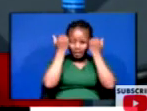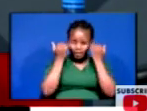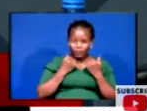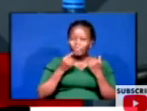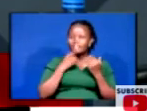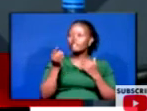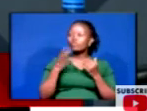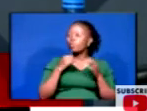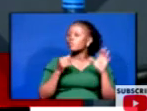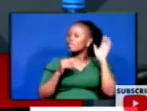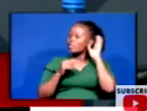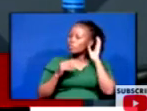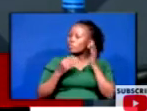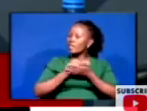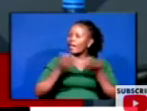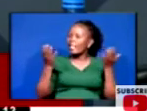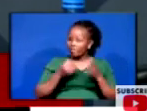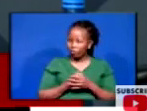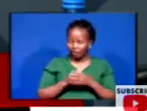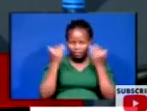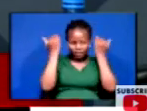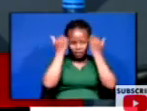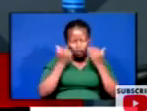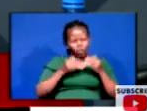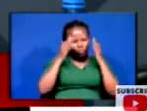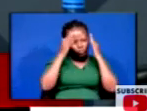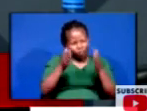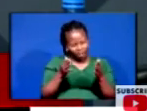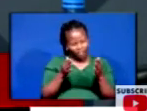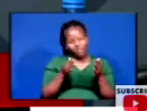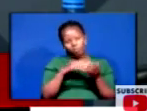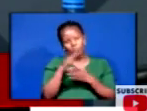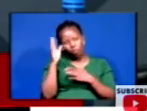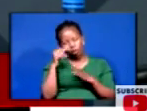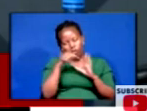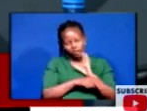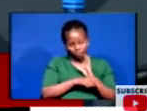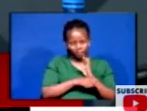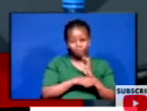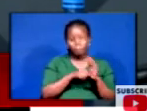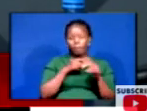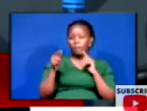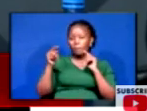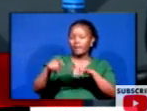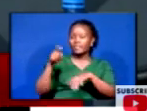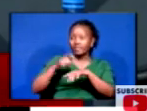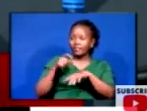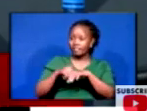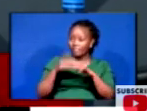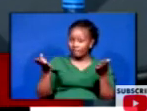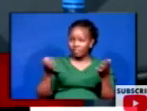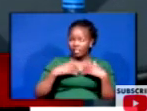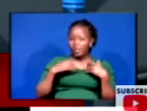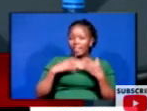make our decision. We'll make our decision. So the court looked at the entire substance. This time round, of course, there was that issue of document that